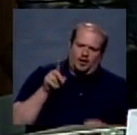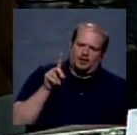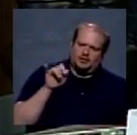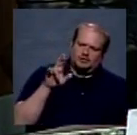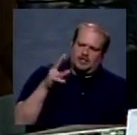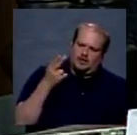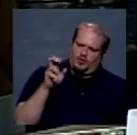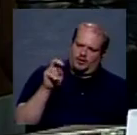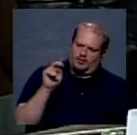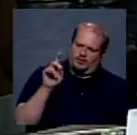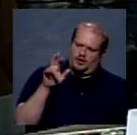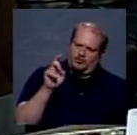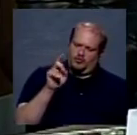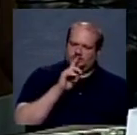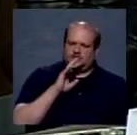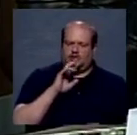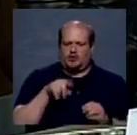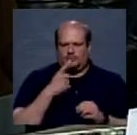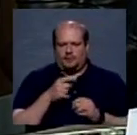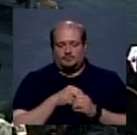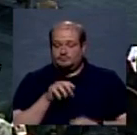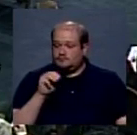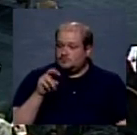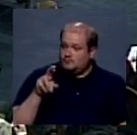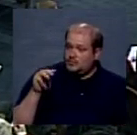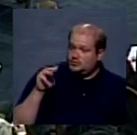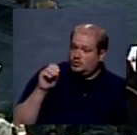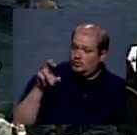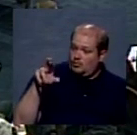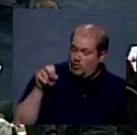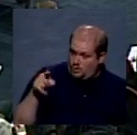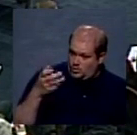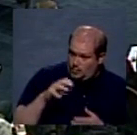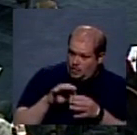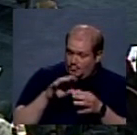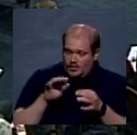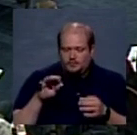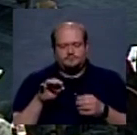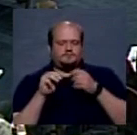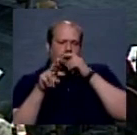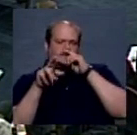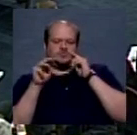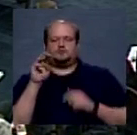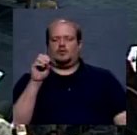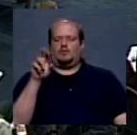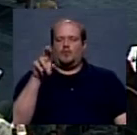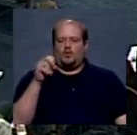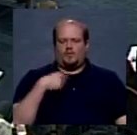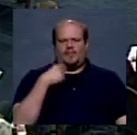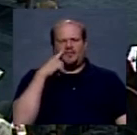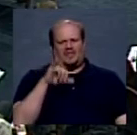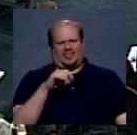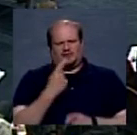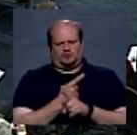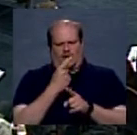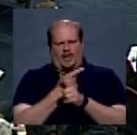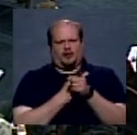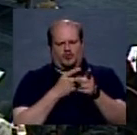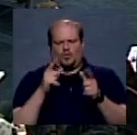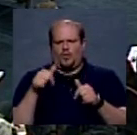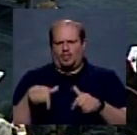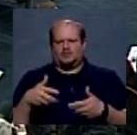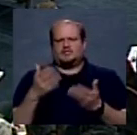more clarification on that. Mr. Moore, did you want to comment? I think it's fairly accurate. When this came